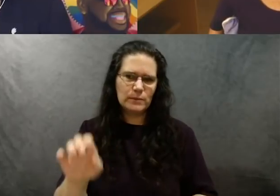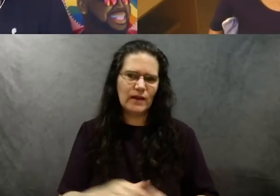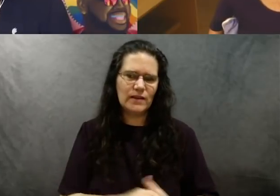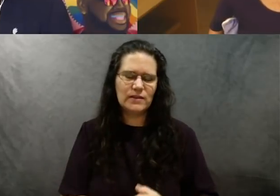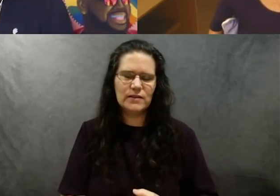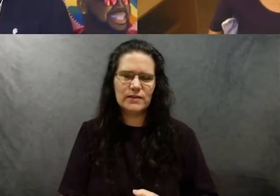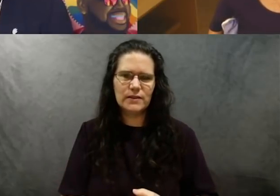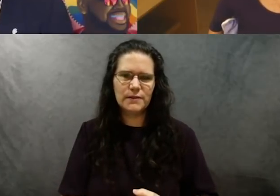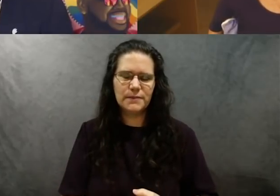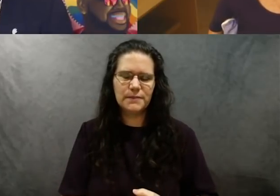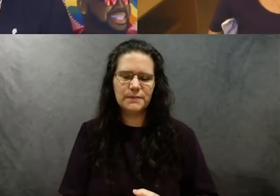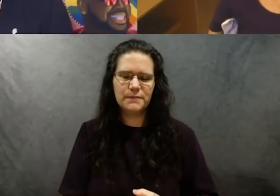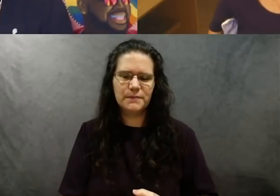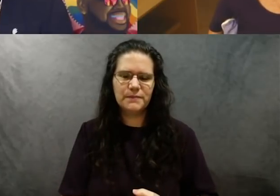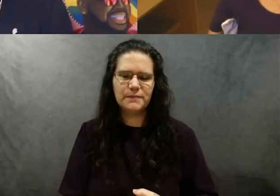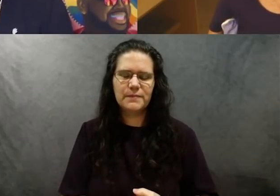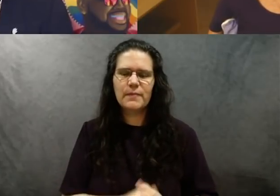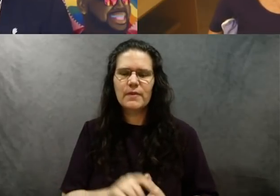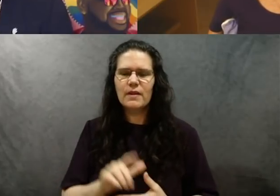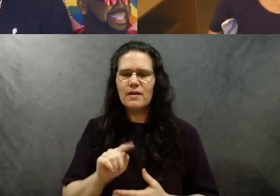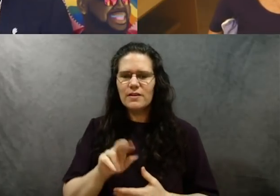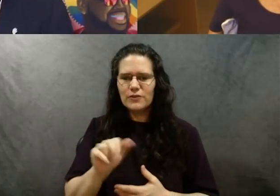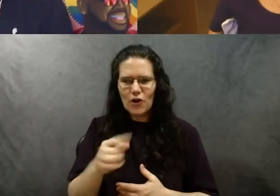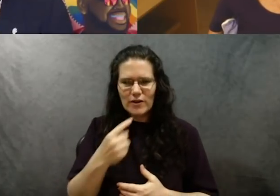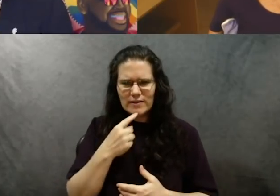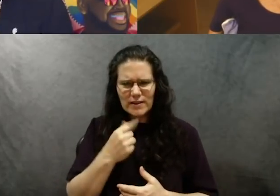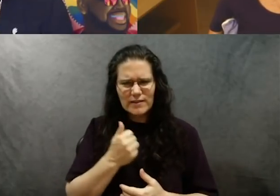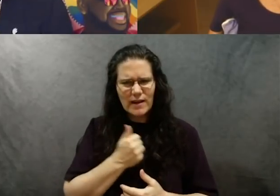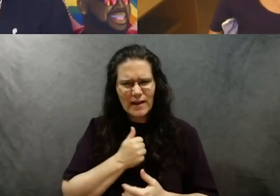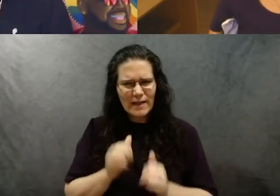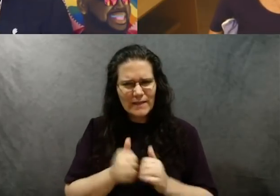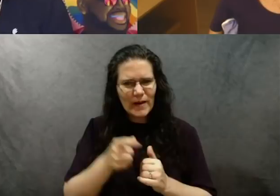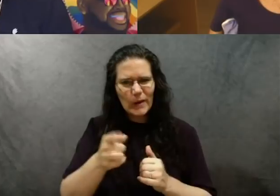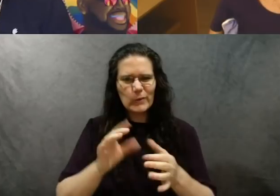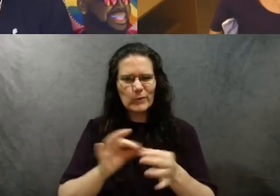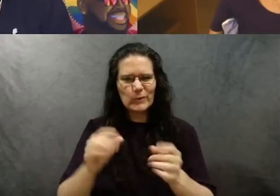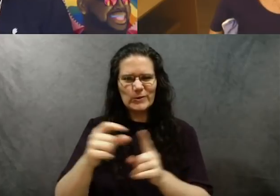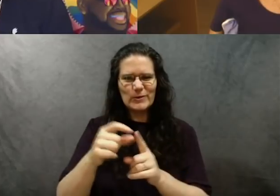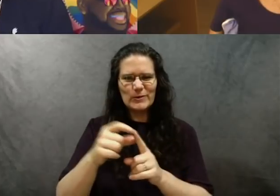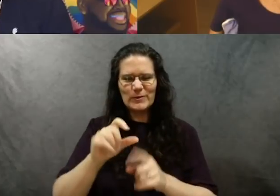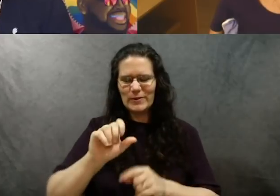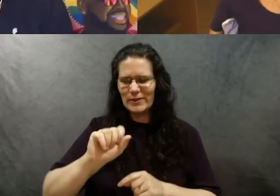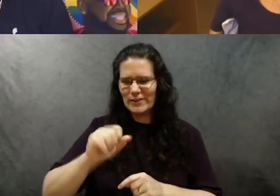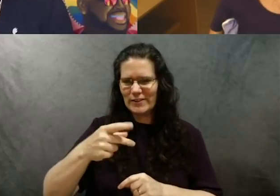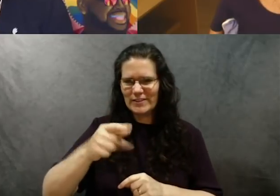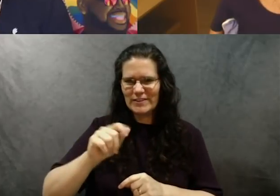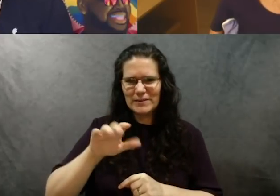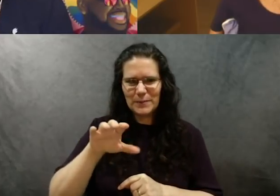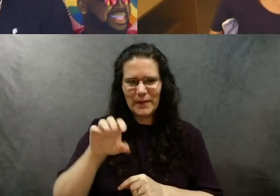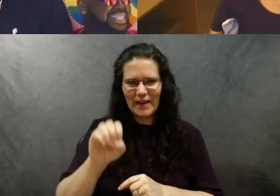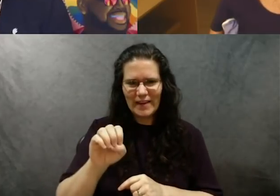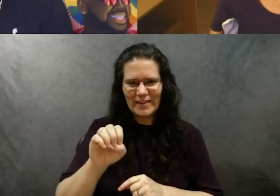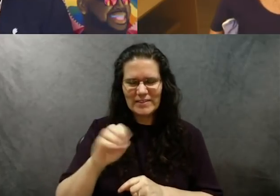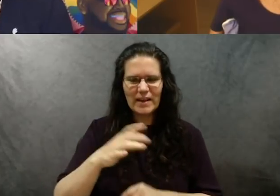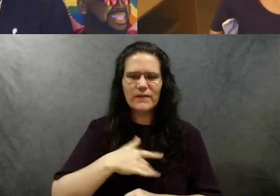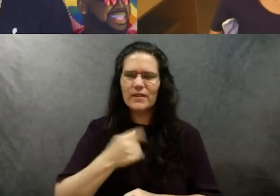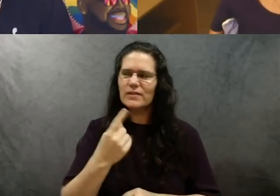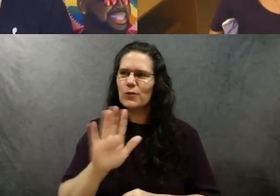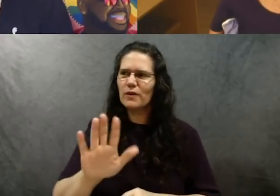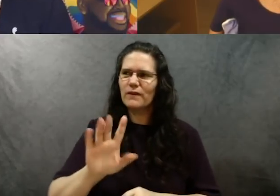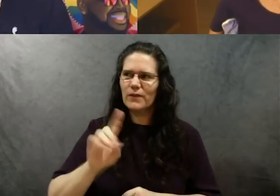language, Lama Rod, that you use the word space. Mm-hmm. And I feel like it's one of your Dharma gifts,